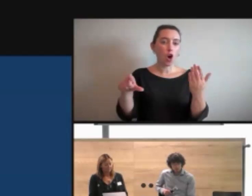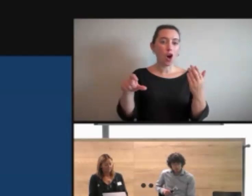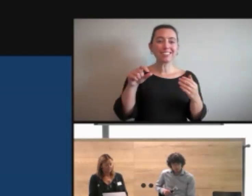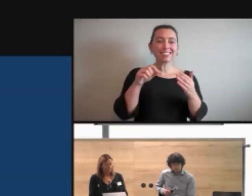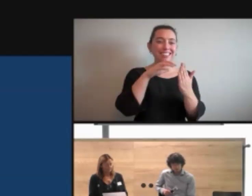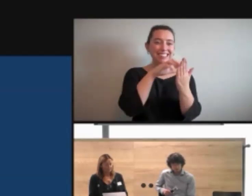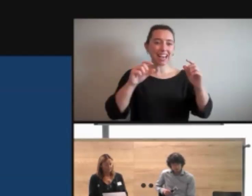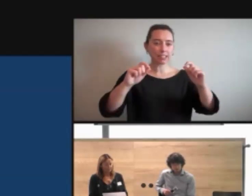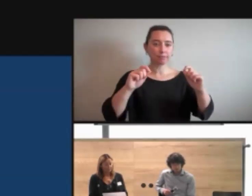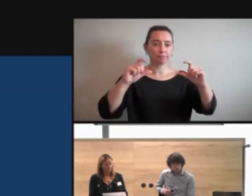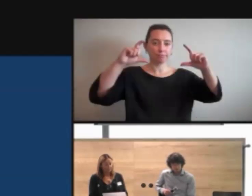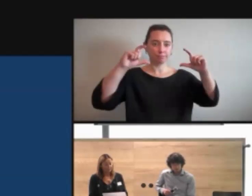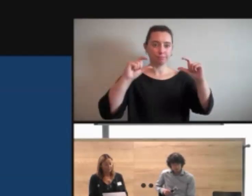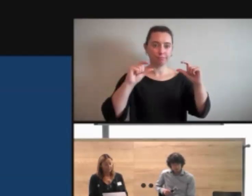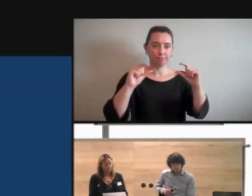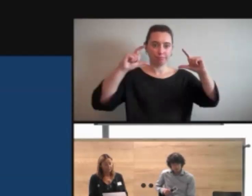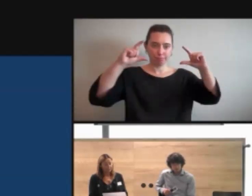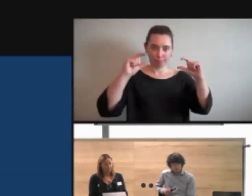EN 301-549.